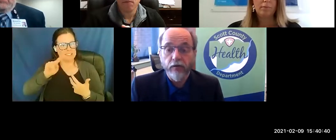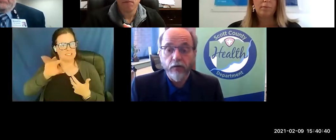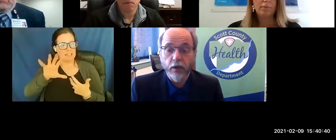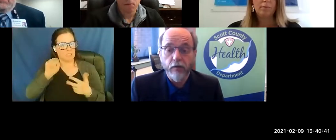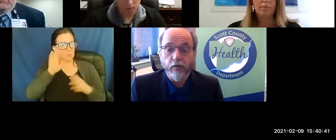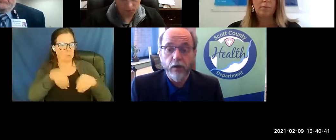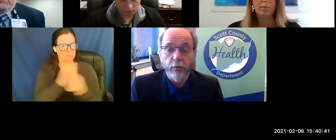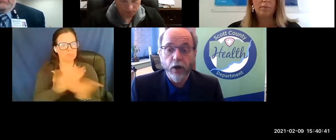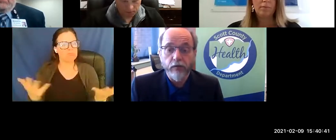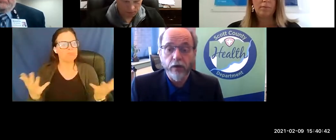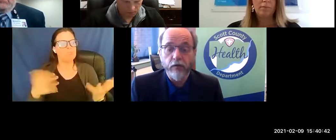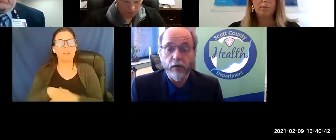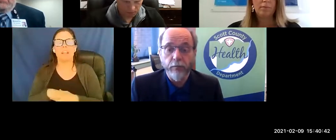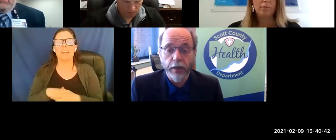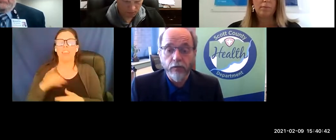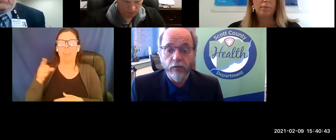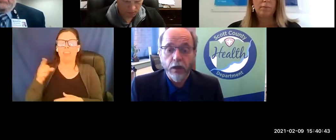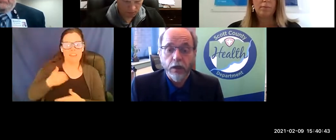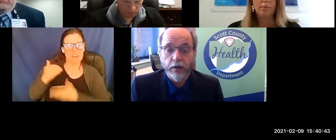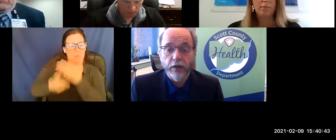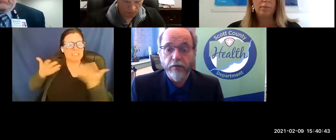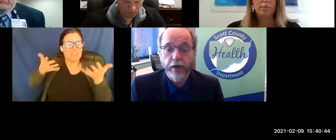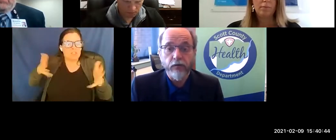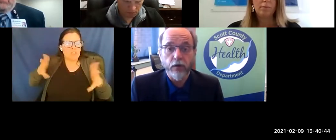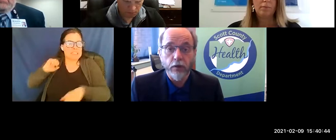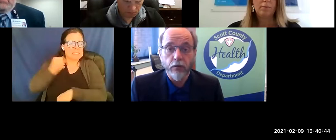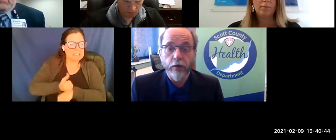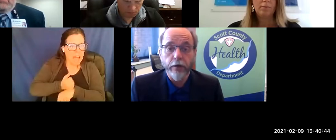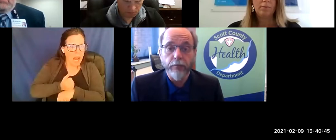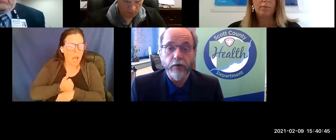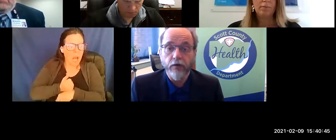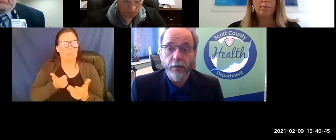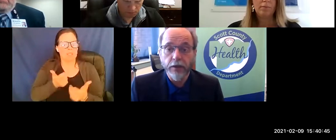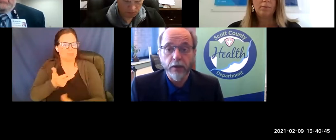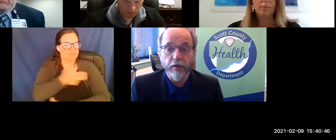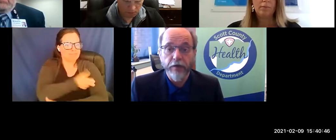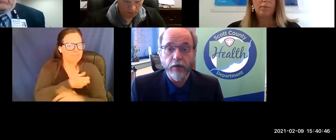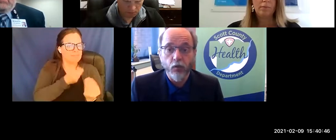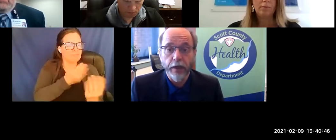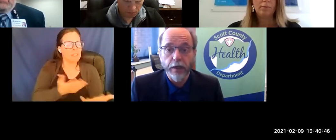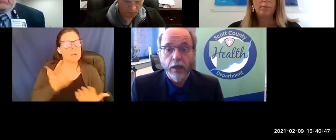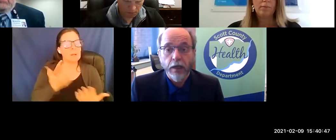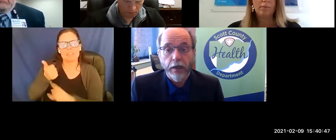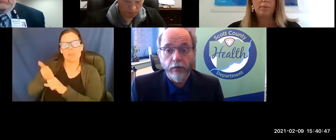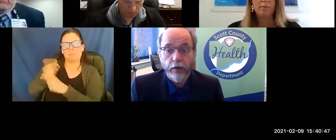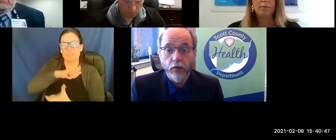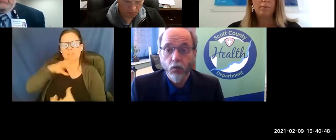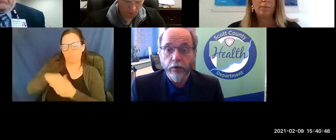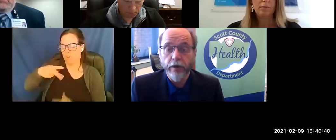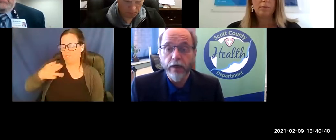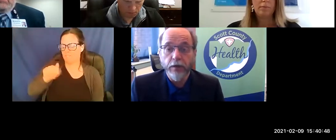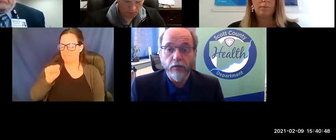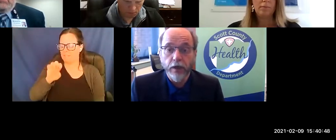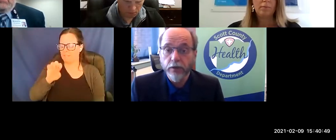have existing processes in place to give the vaccine due to their participation in the Phase 1A healthcare